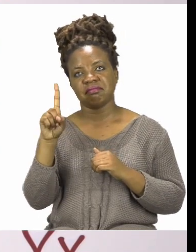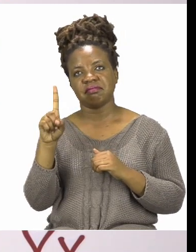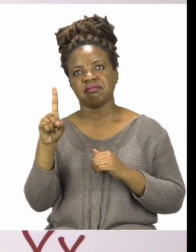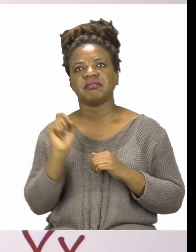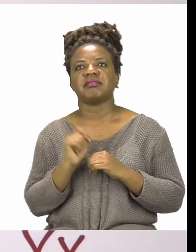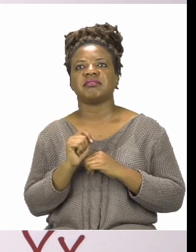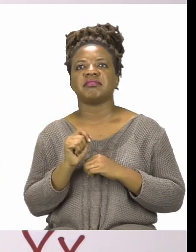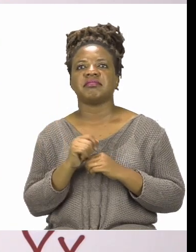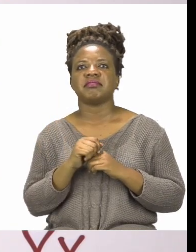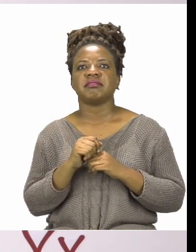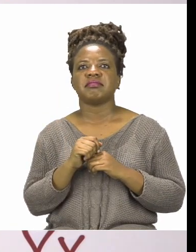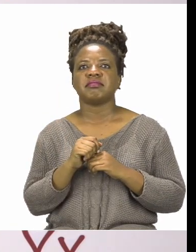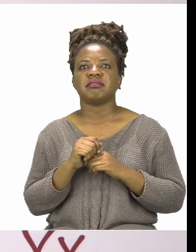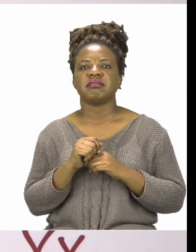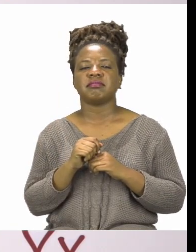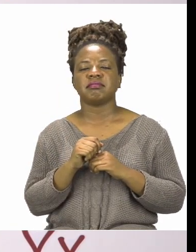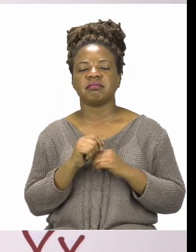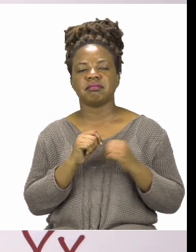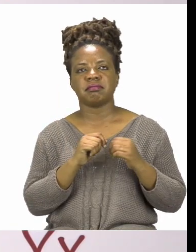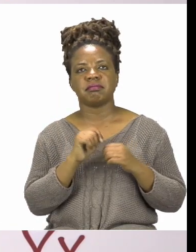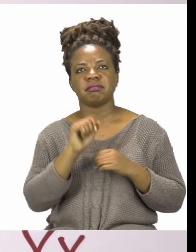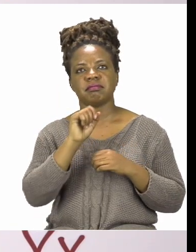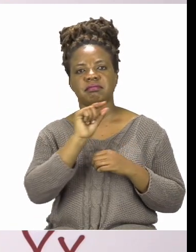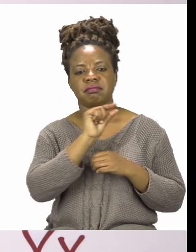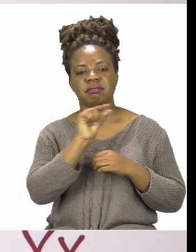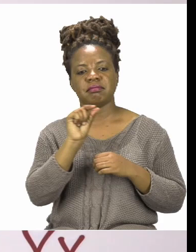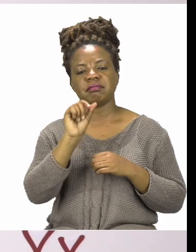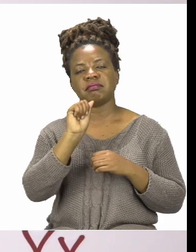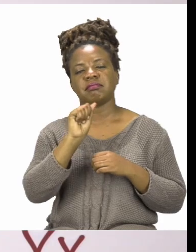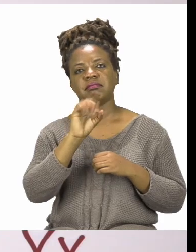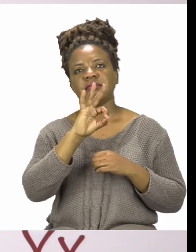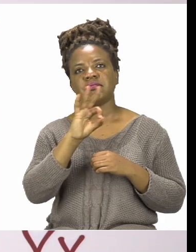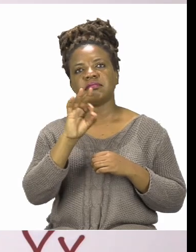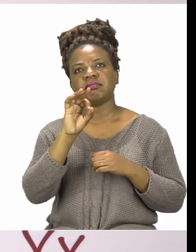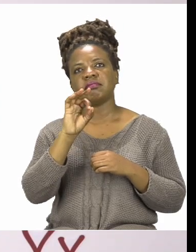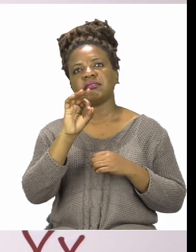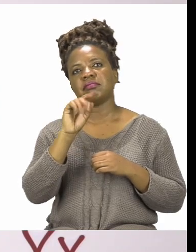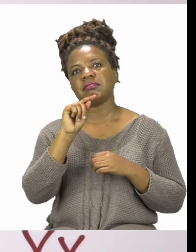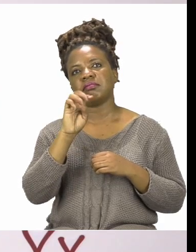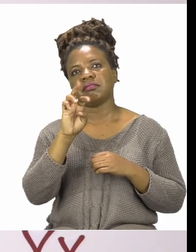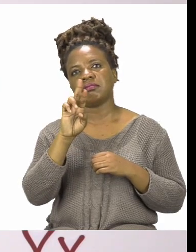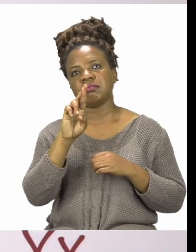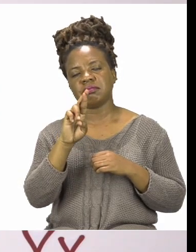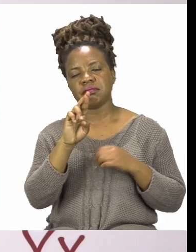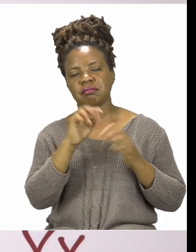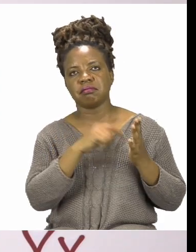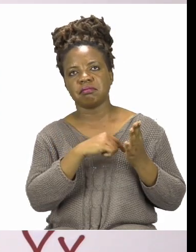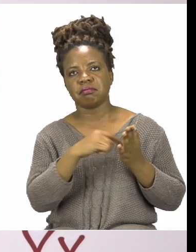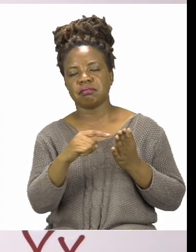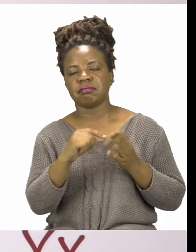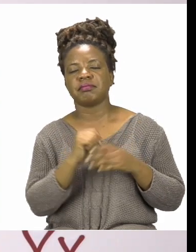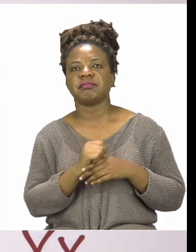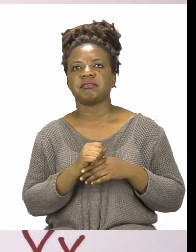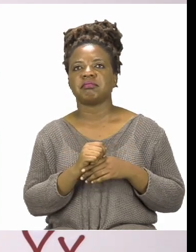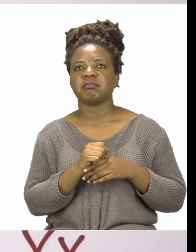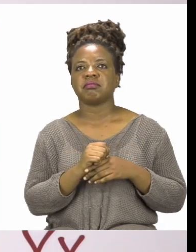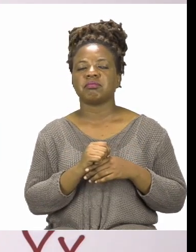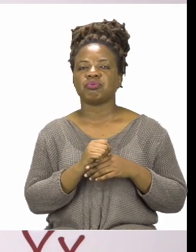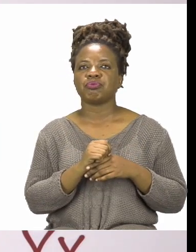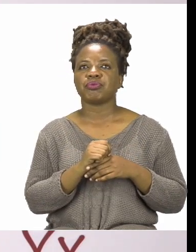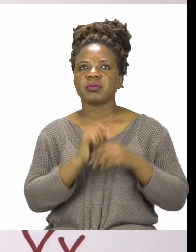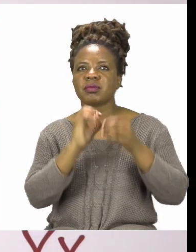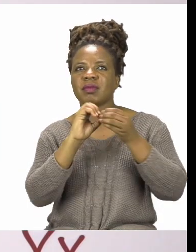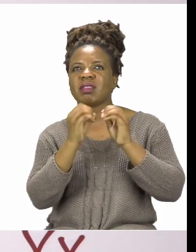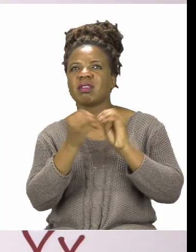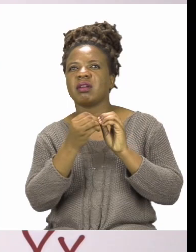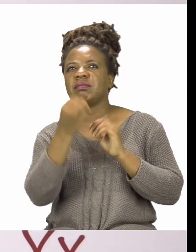correct. So when we use the word because here, we were giving a reason as to why the person